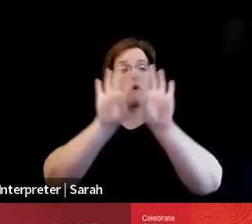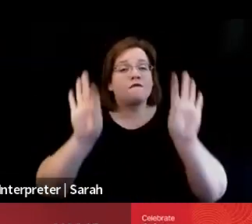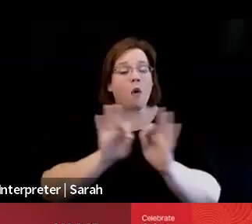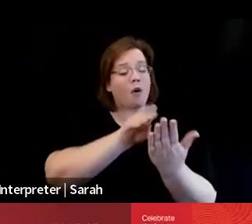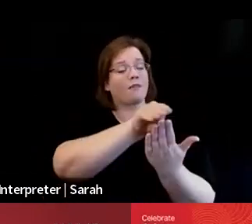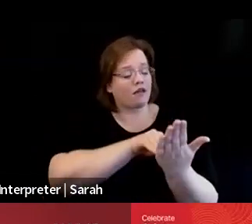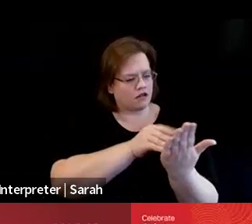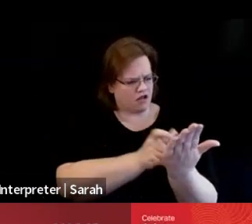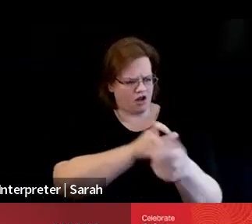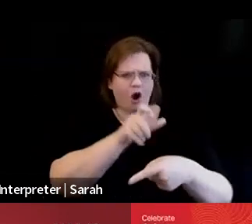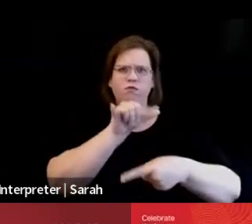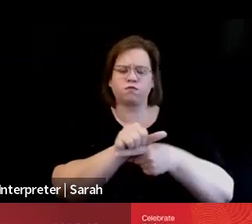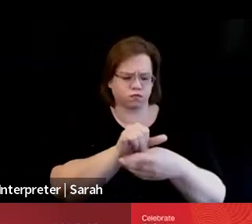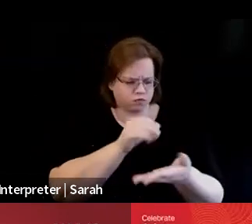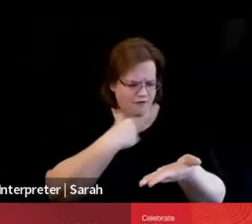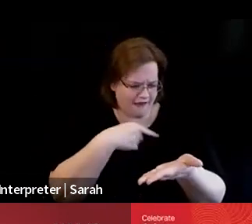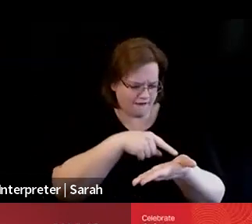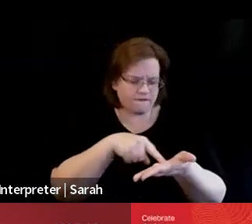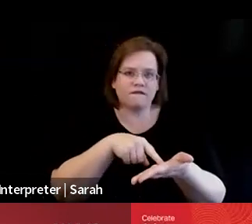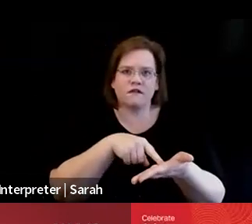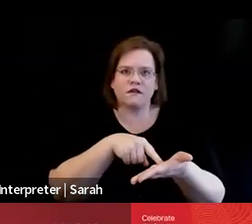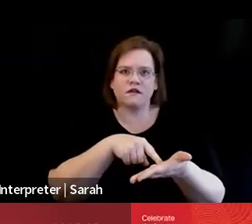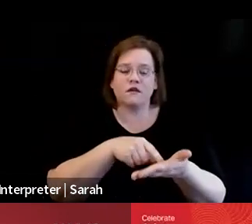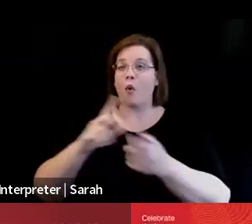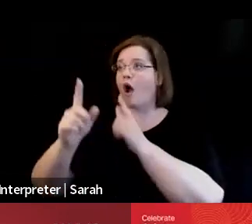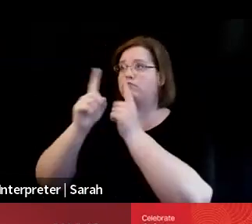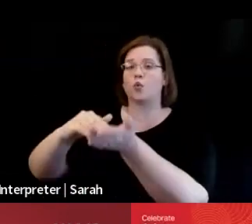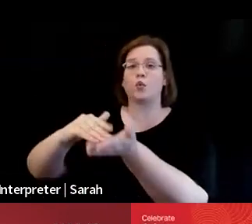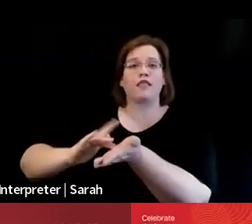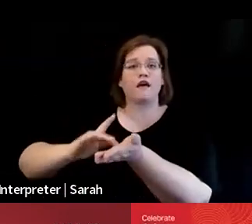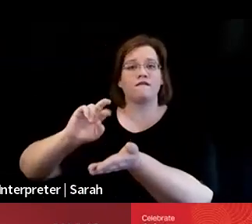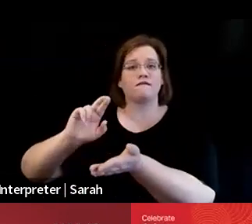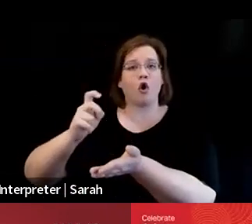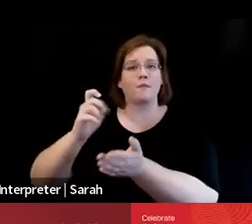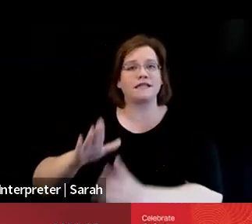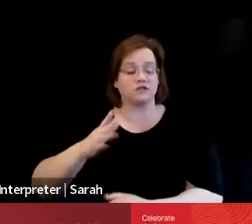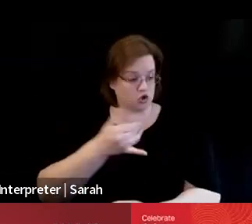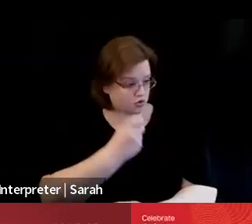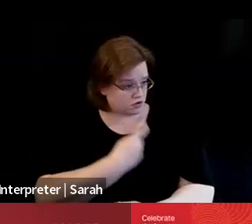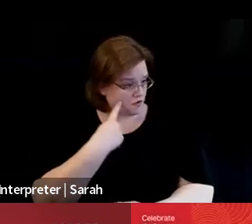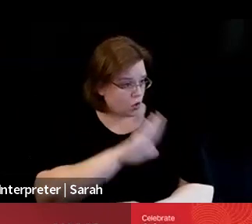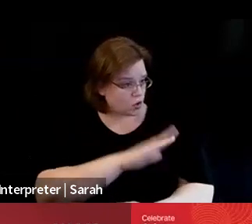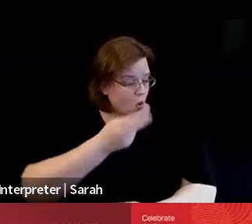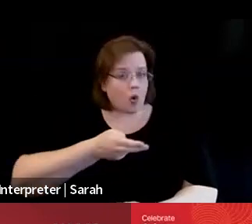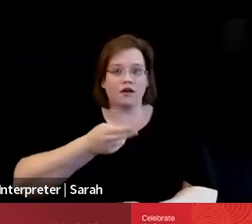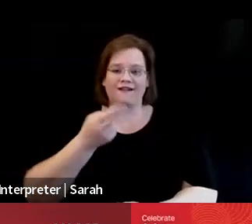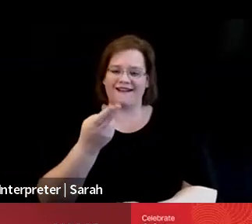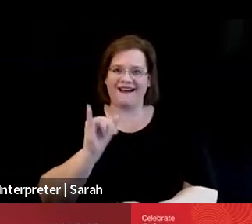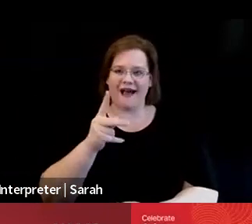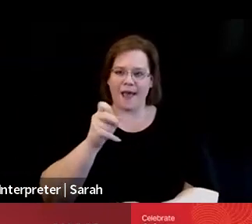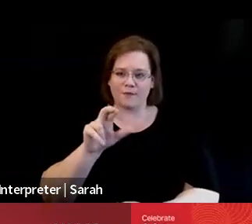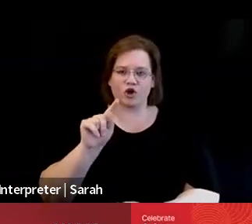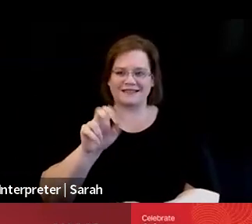right? They need to know which ones to check. They're talking with a pharmacist who says, are you still taking that medication for your hypertension? They need to know that, yes,